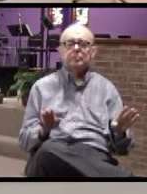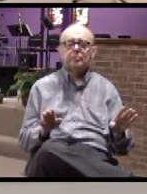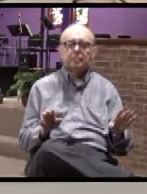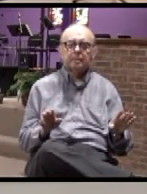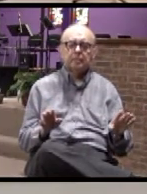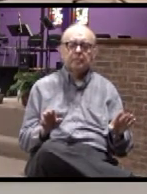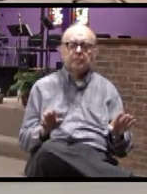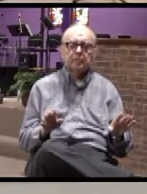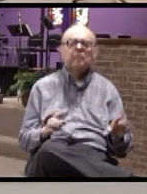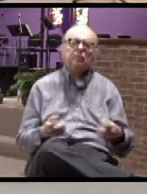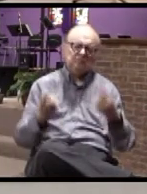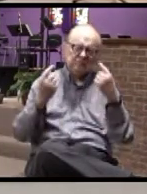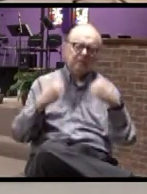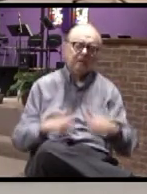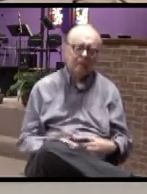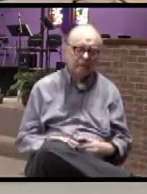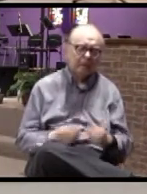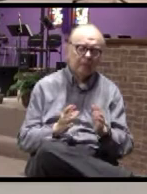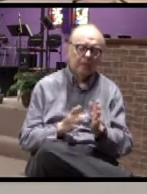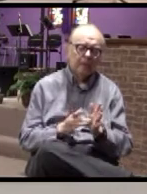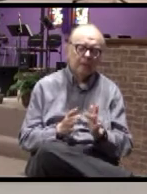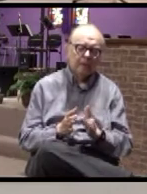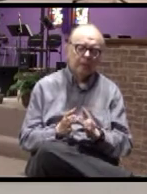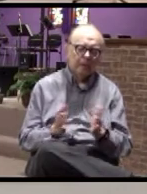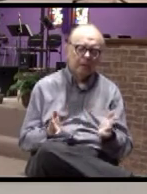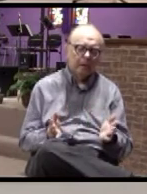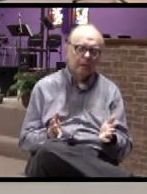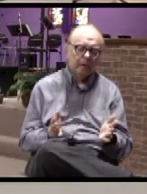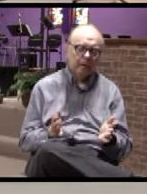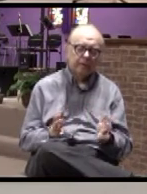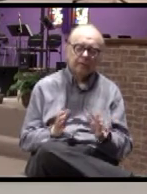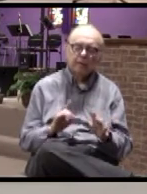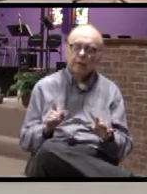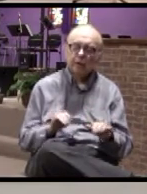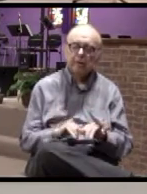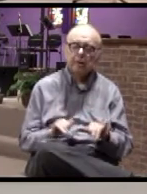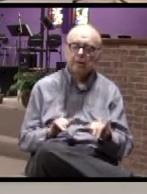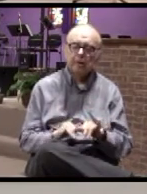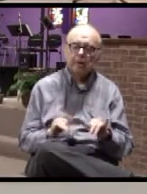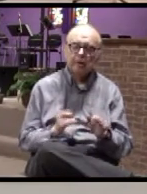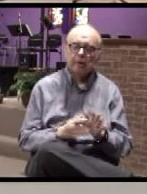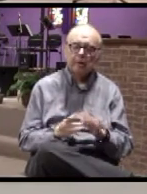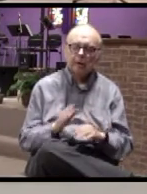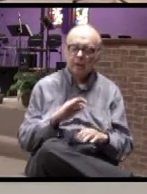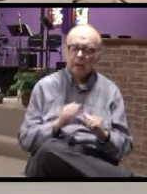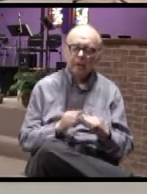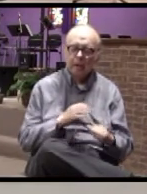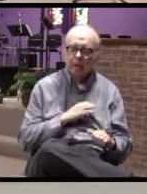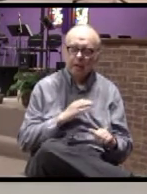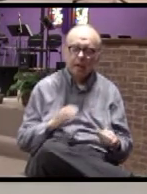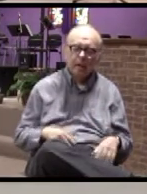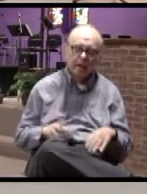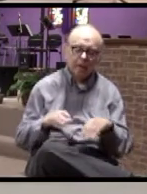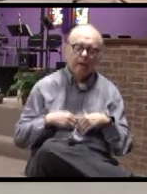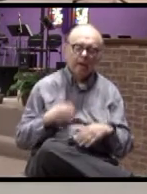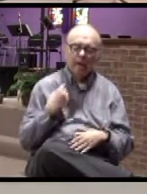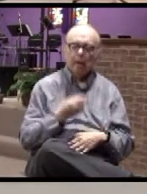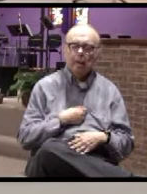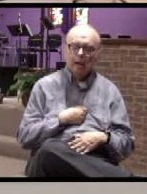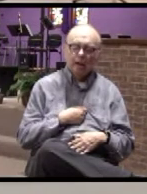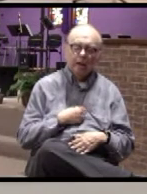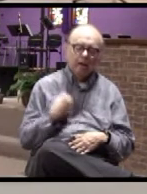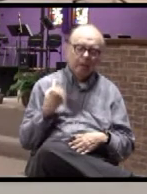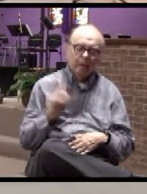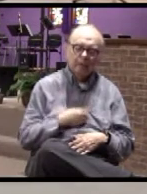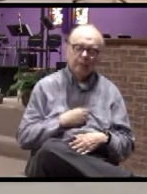Just come on. He's our standard. And what did he say? How did Christ accept us? He said, while we were